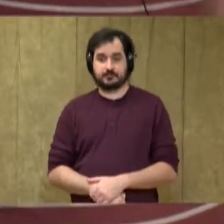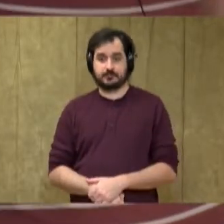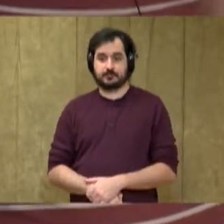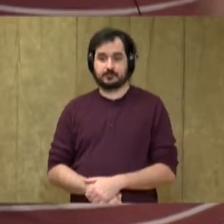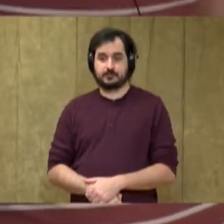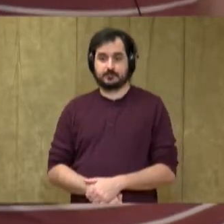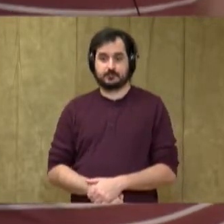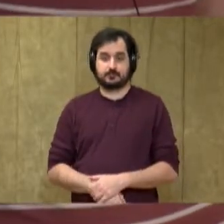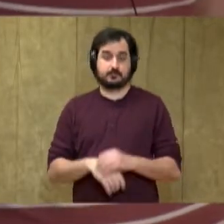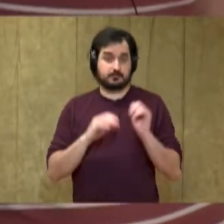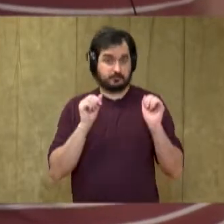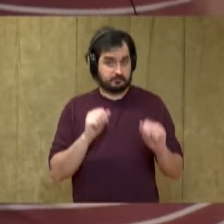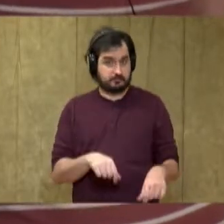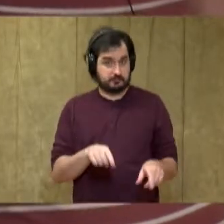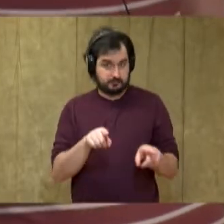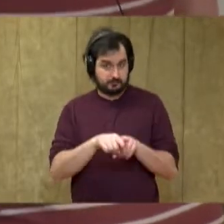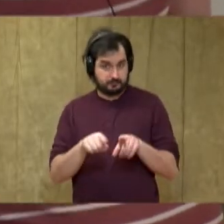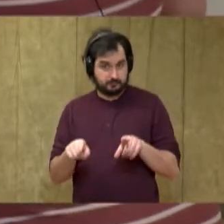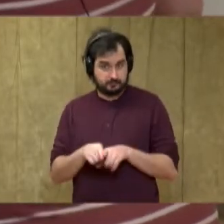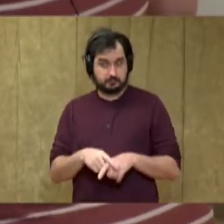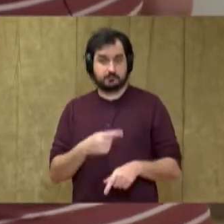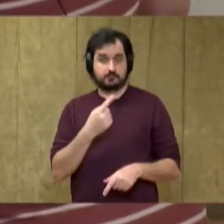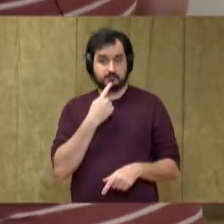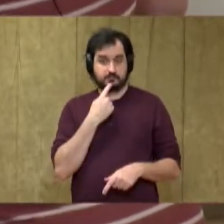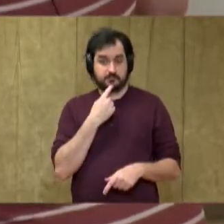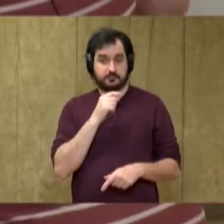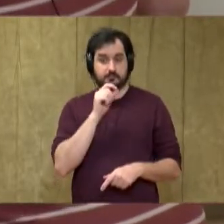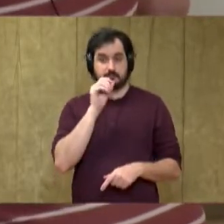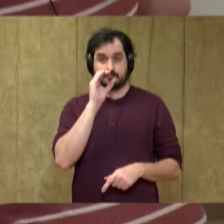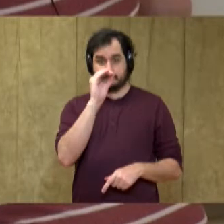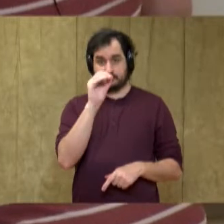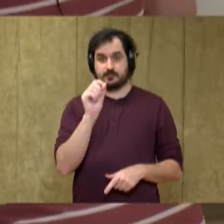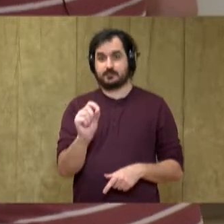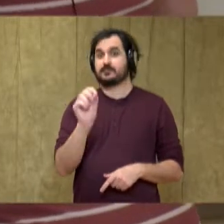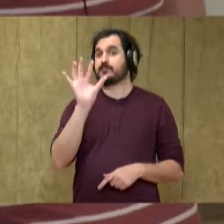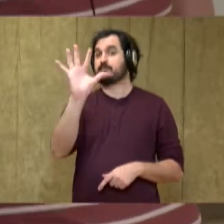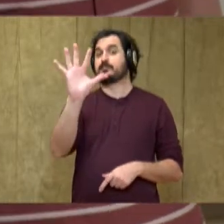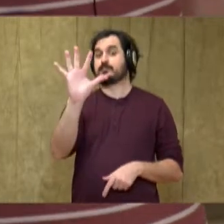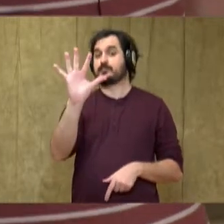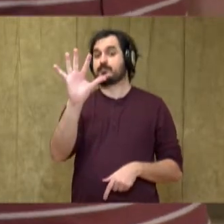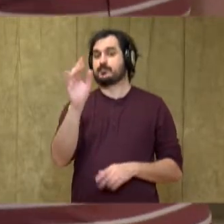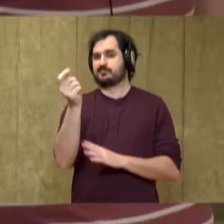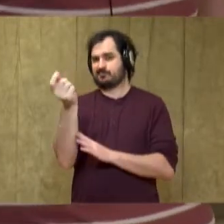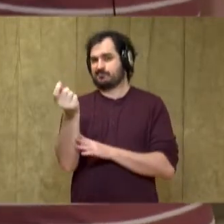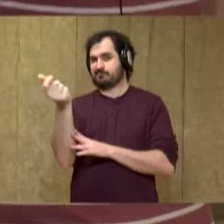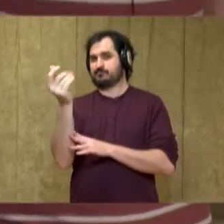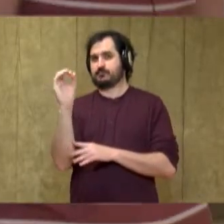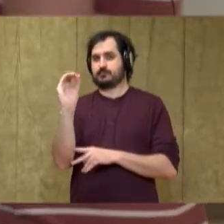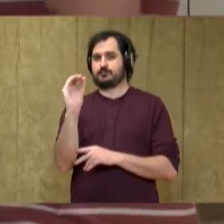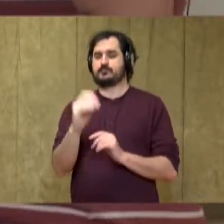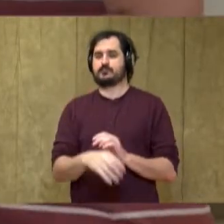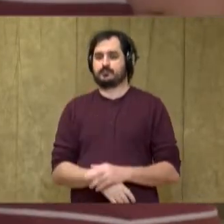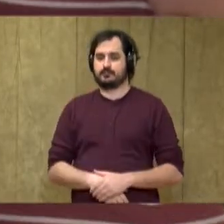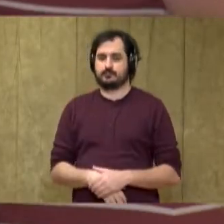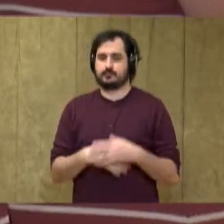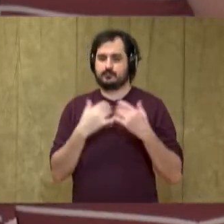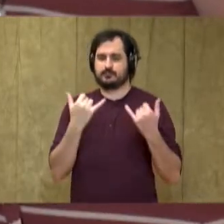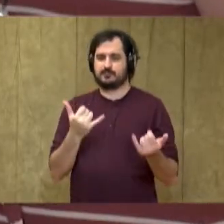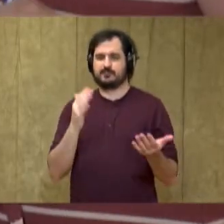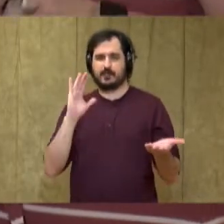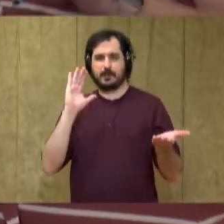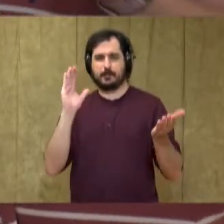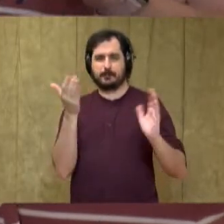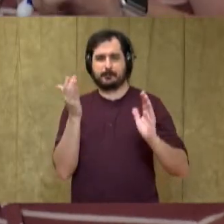or you could say 5/10ths. So let's compare these fractions. All